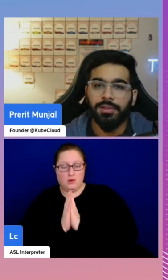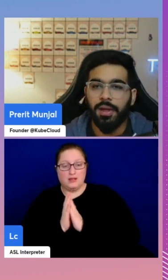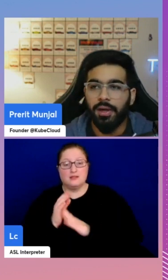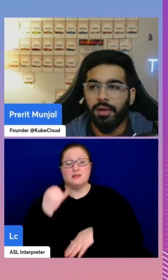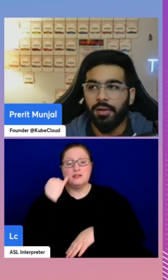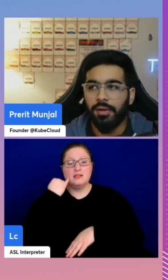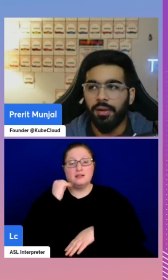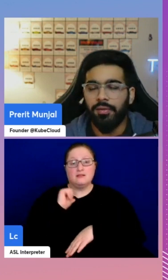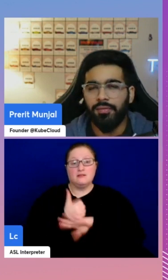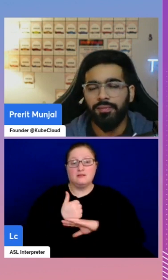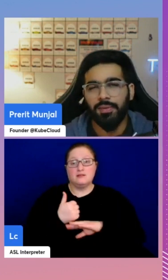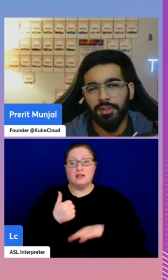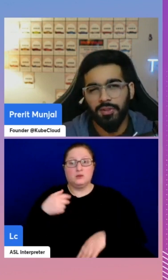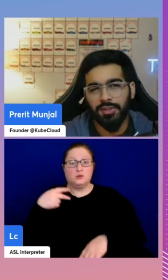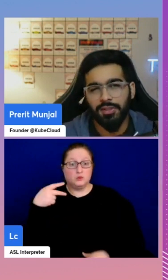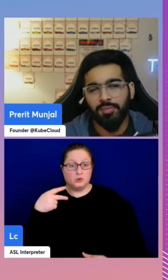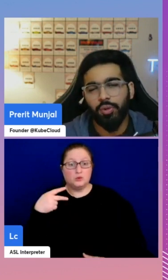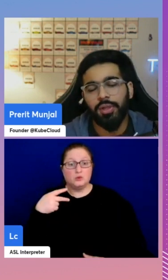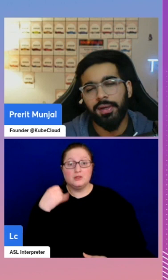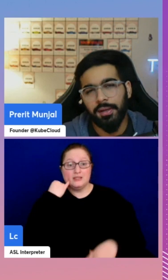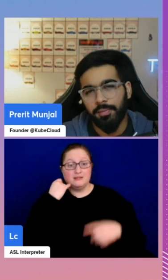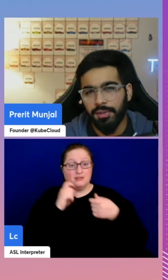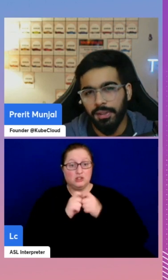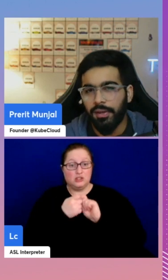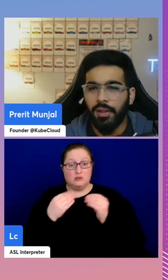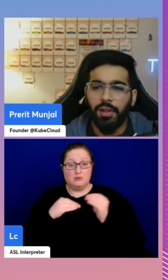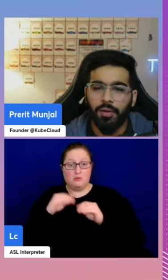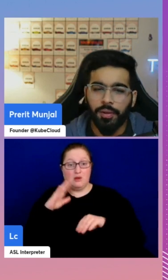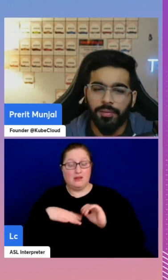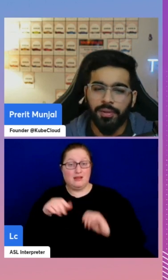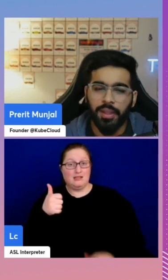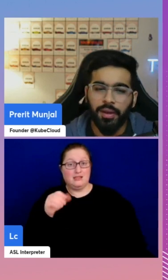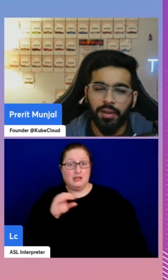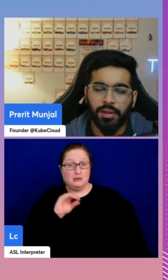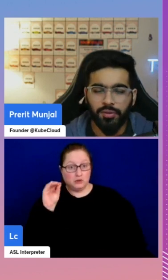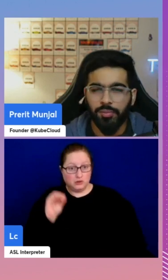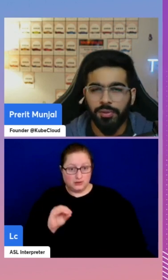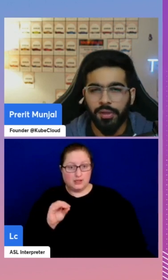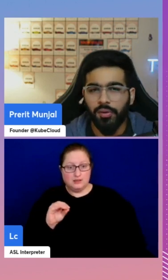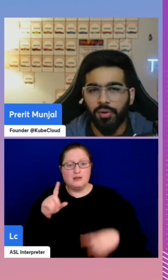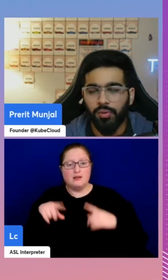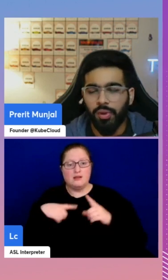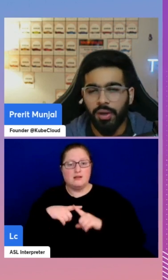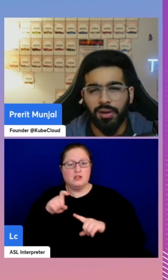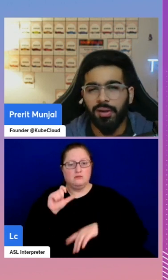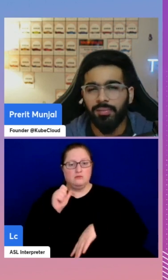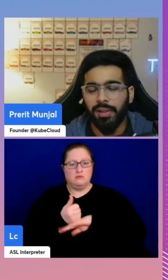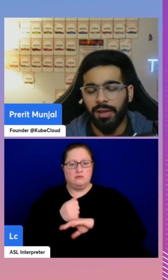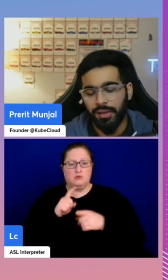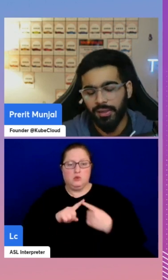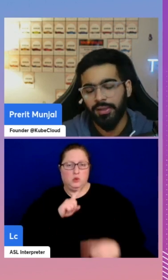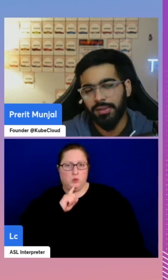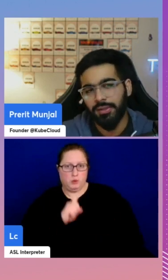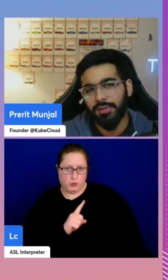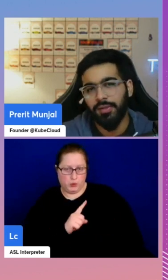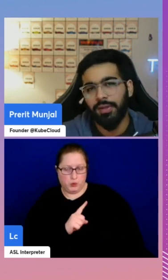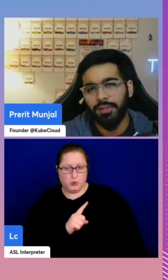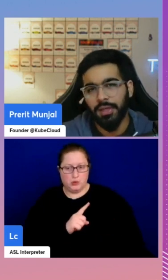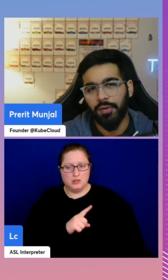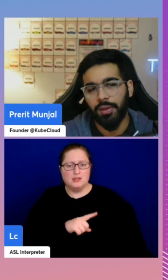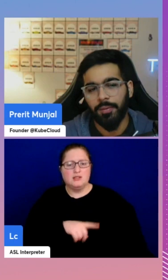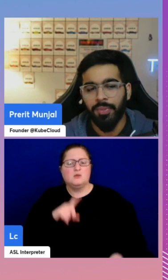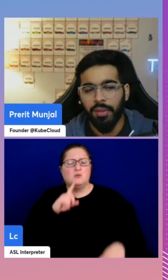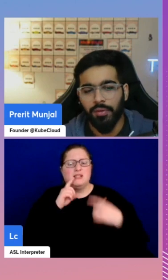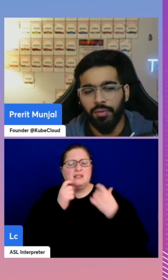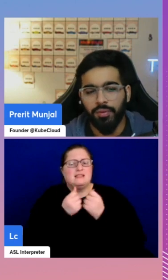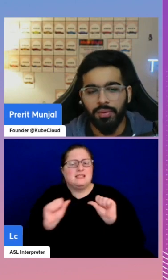it means that if the change is more than 10%, okay, then it should be set to true. And like it is just a safety